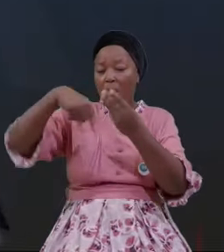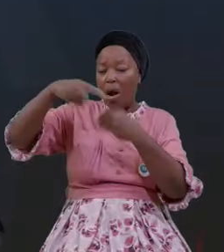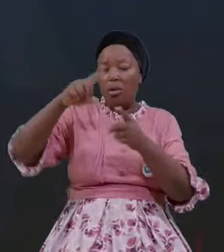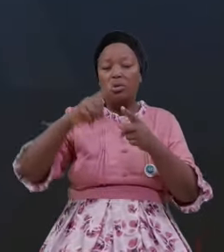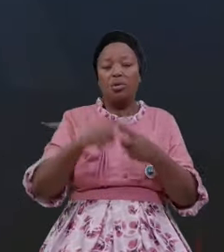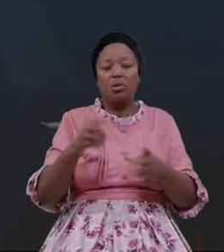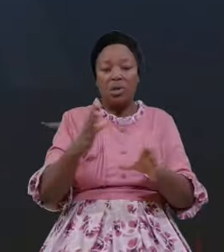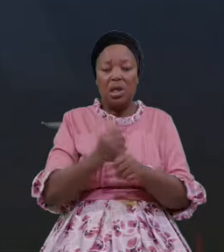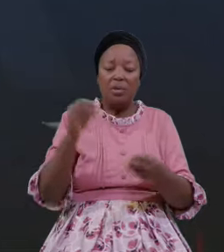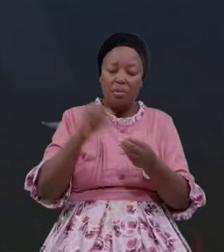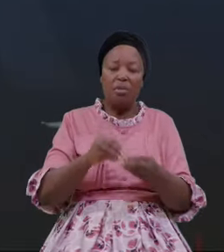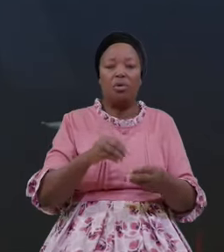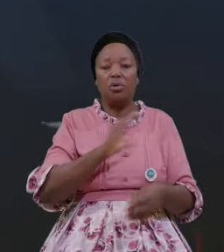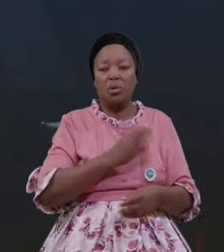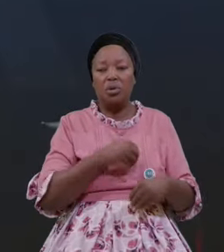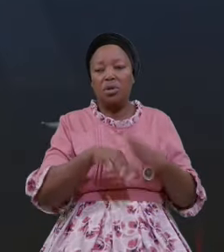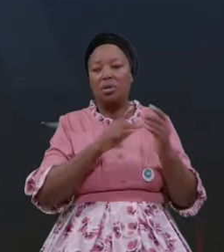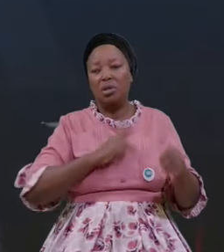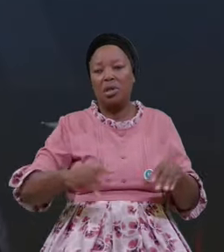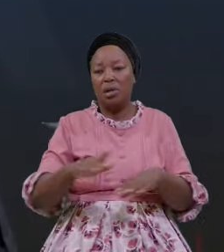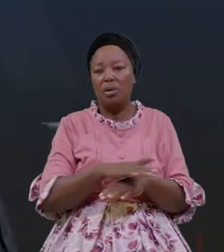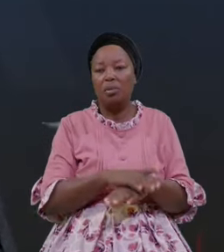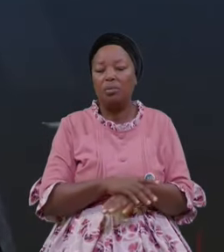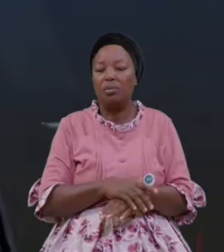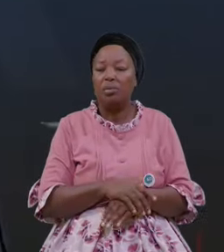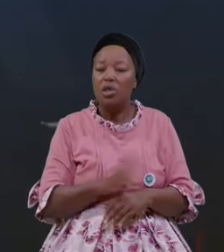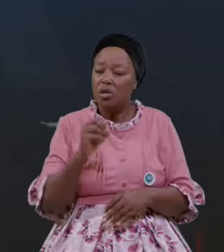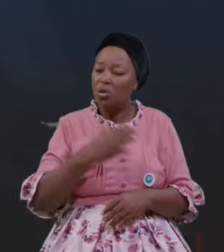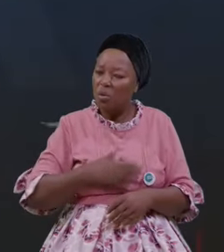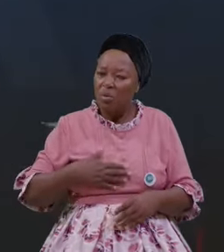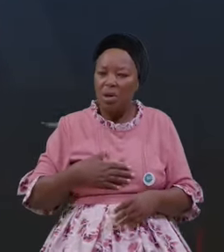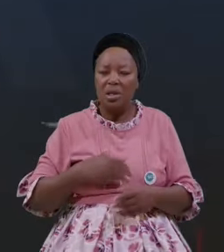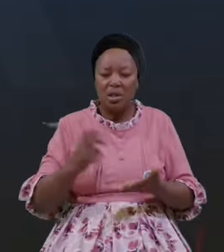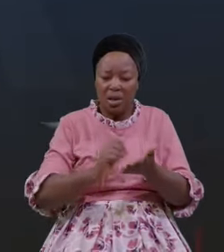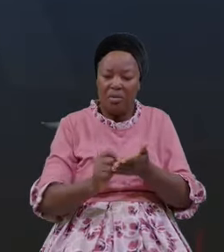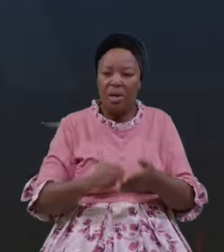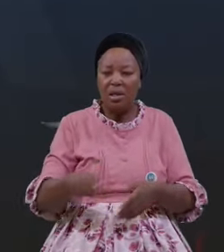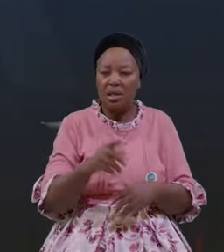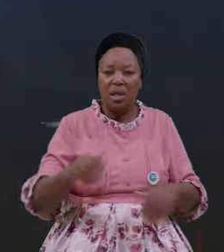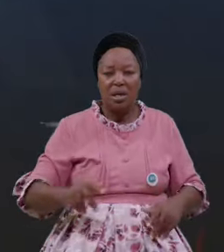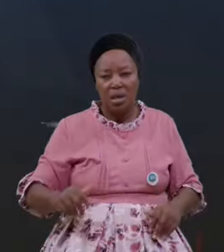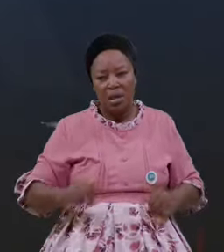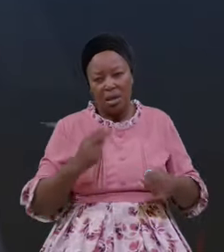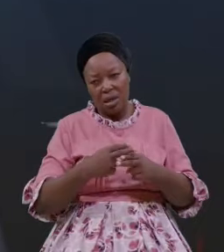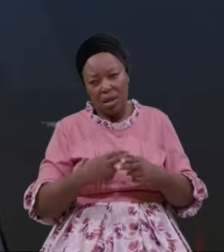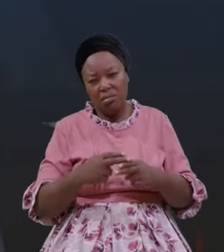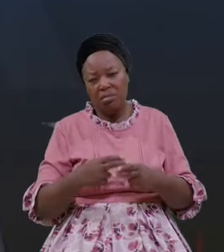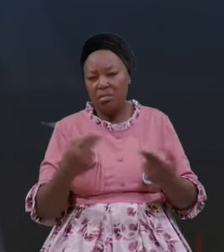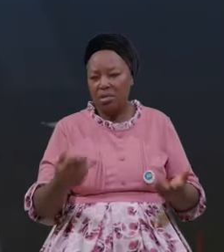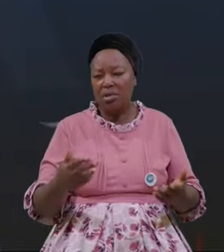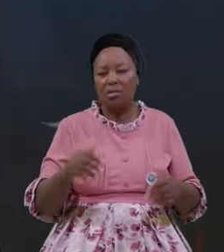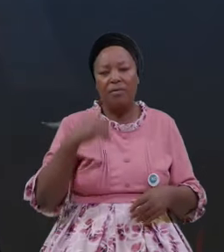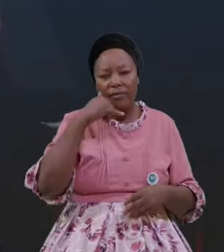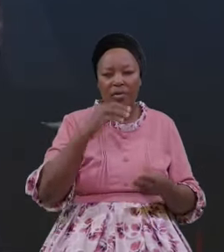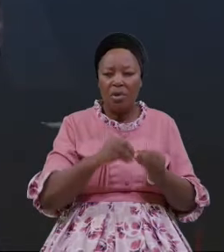comes. The first place, our choristers, all of you, all the workers who are in the training, go in now, please. Remember,